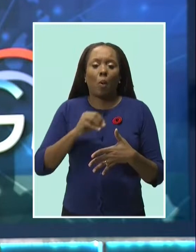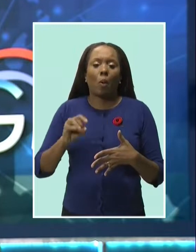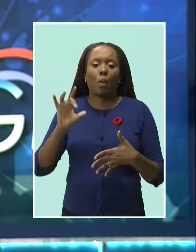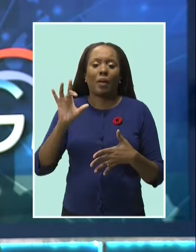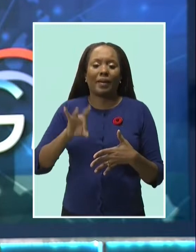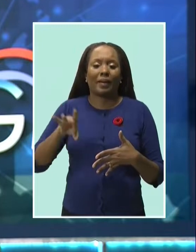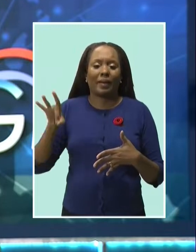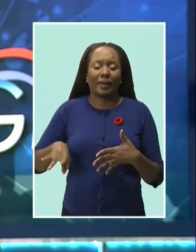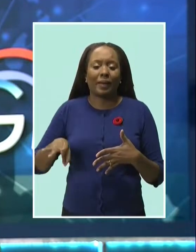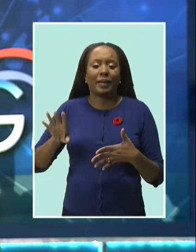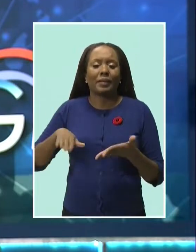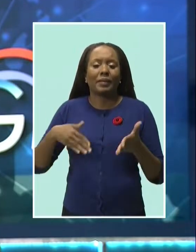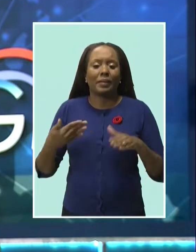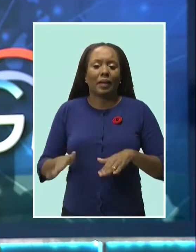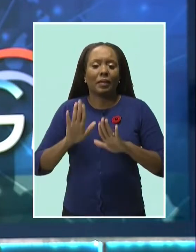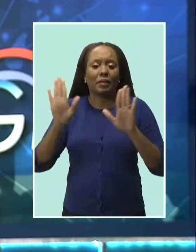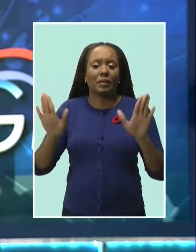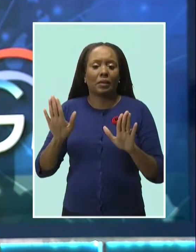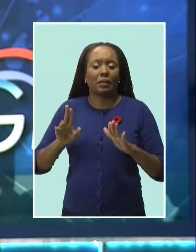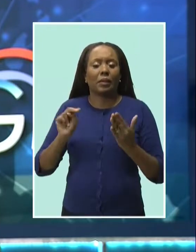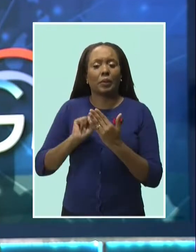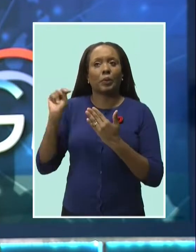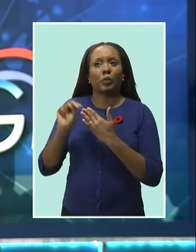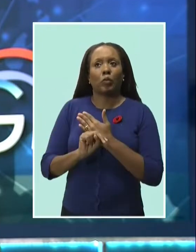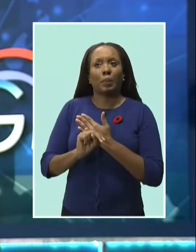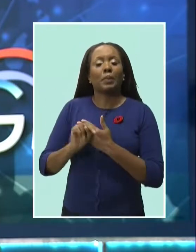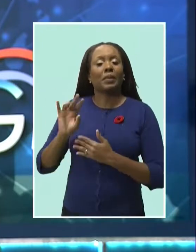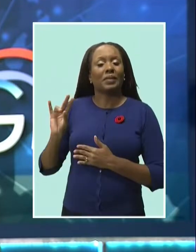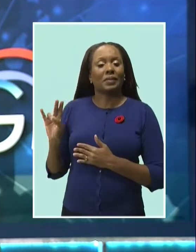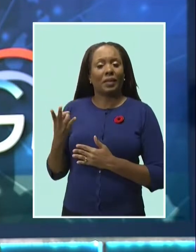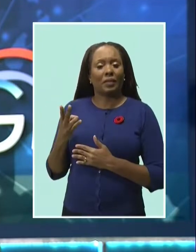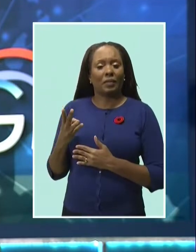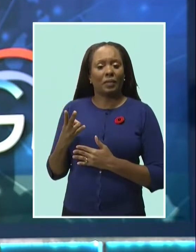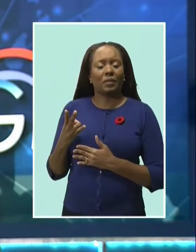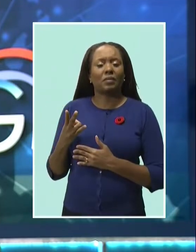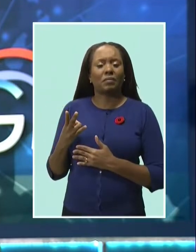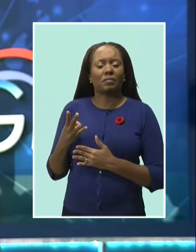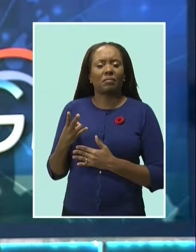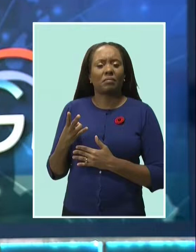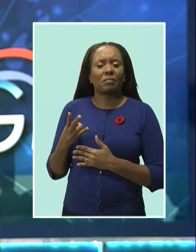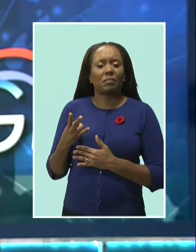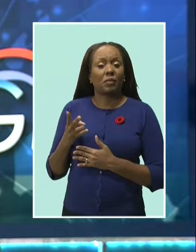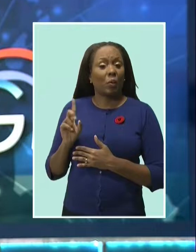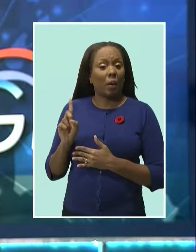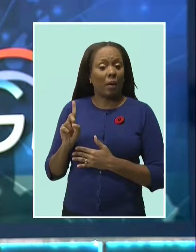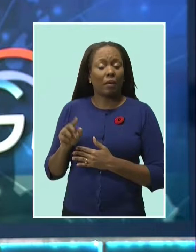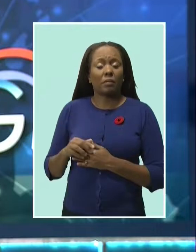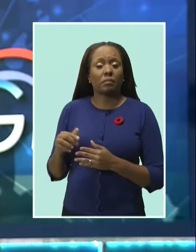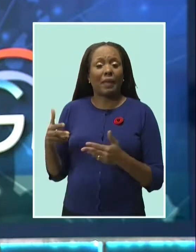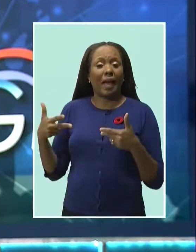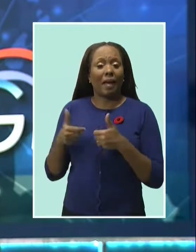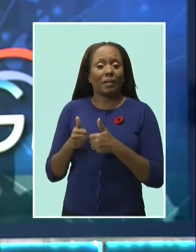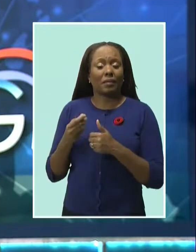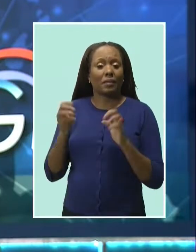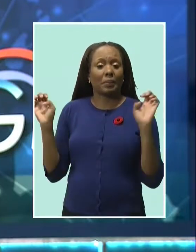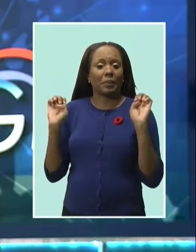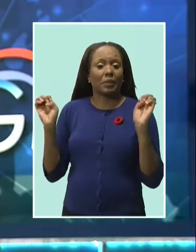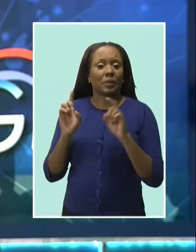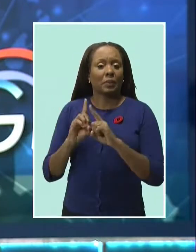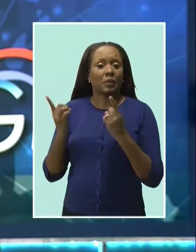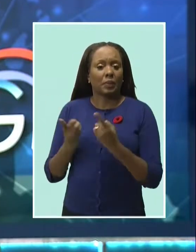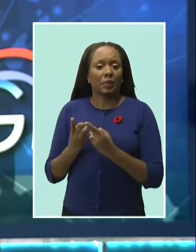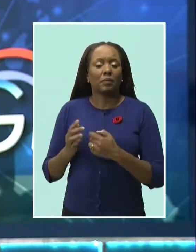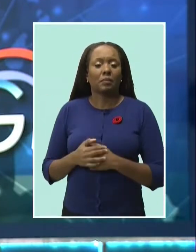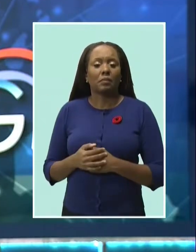88-year-old woman died on Sunday, November 7th at the Accident and Emergency or A&E Department of the Queen Elizabeth Hospital. 3 of